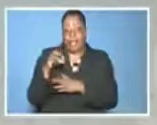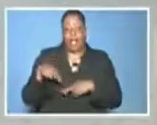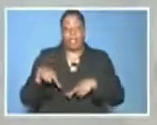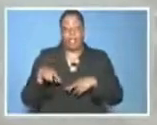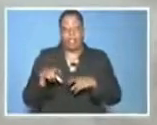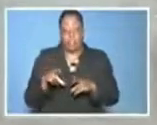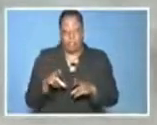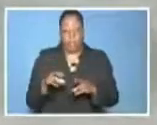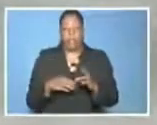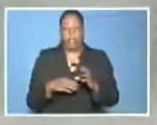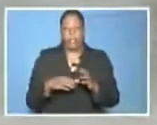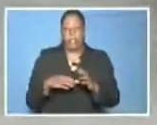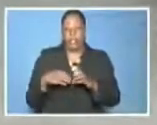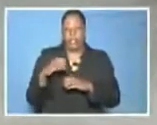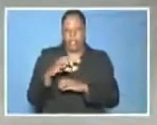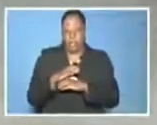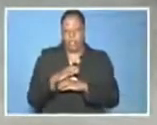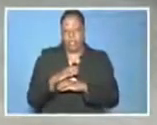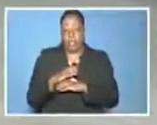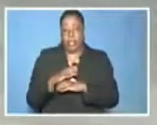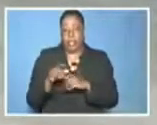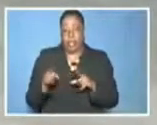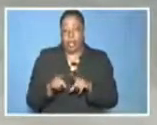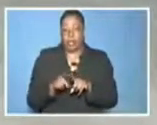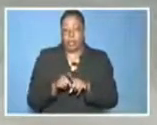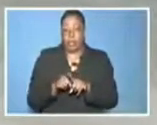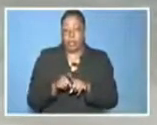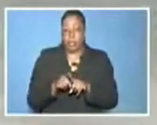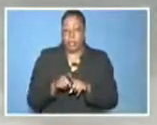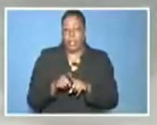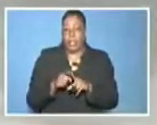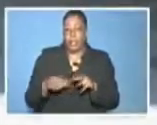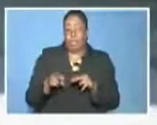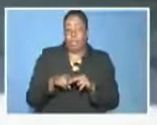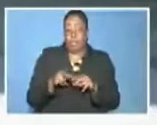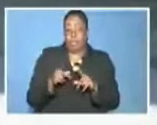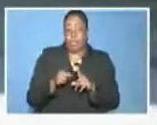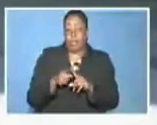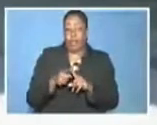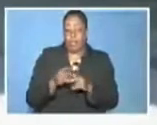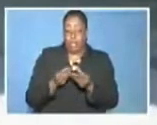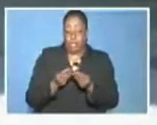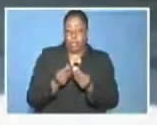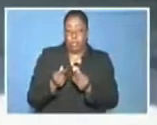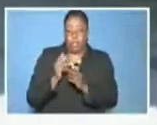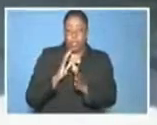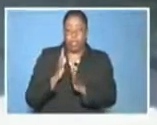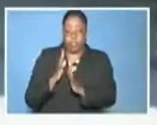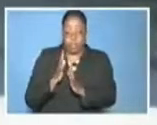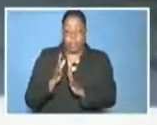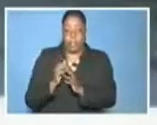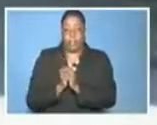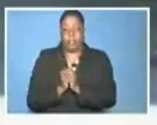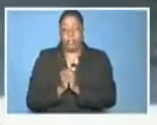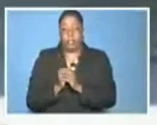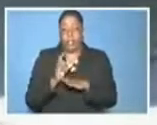and constructed. Road drainage systems have also been created for better traffic flow during a torrential downpour. Exumians can